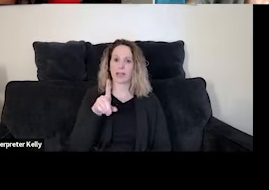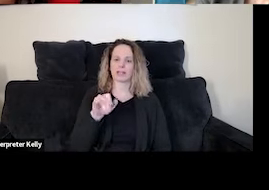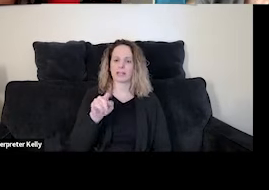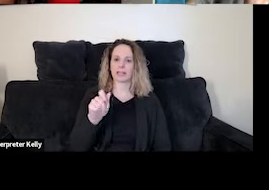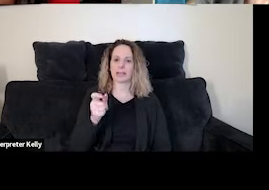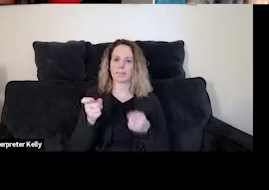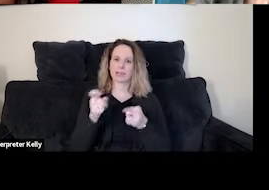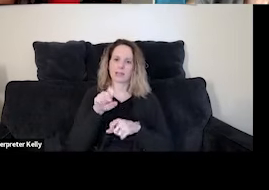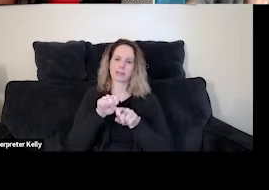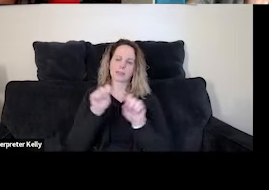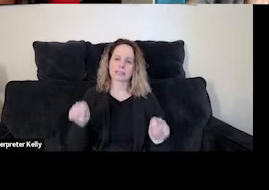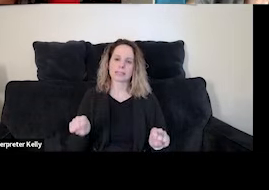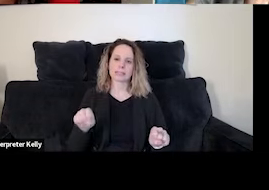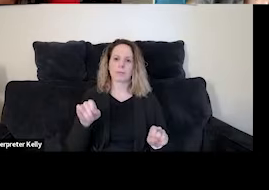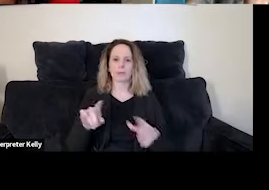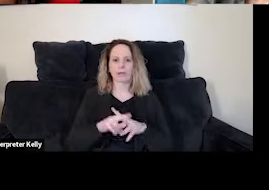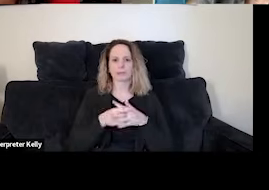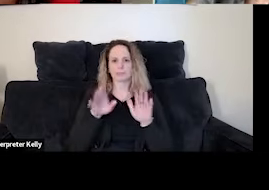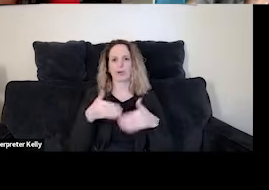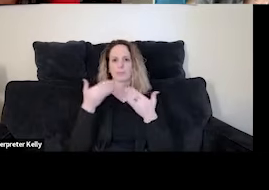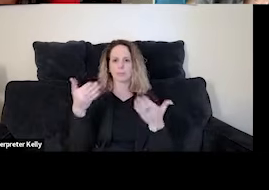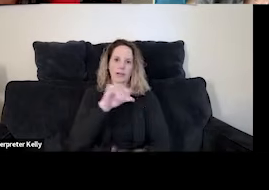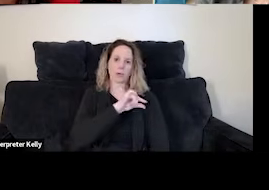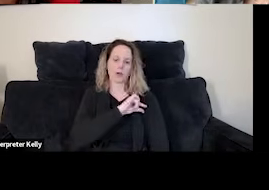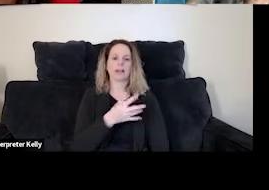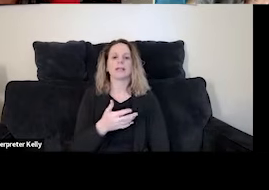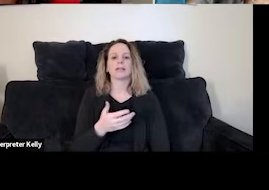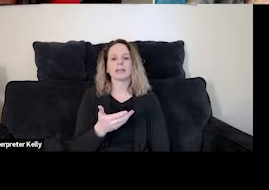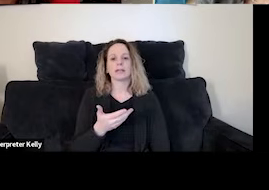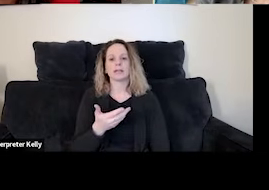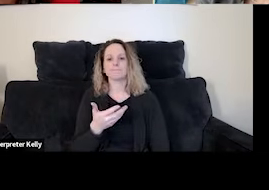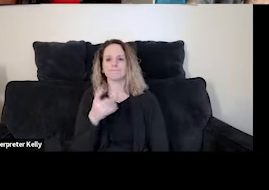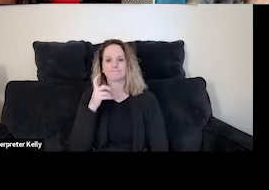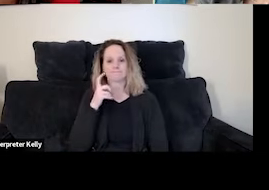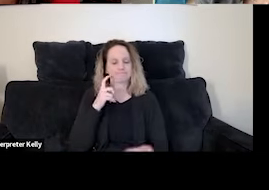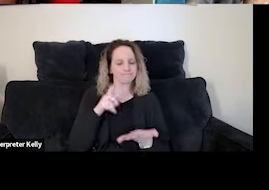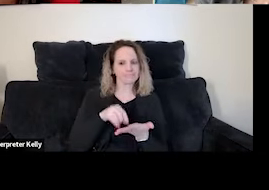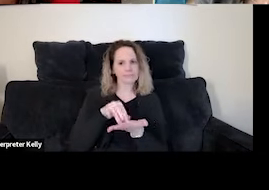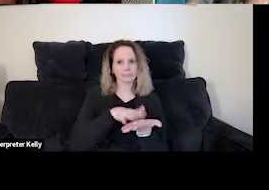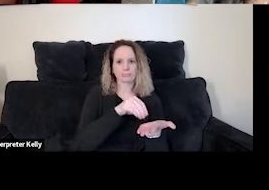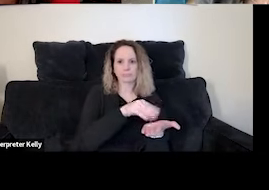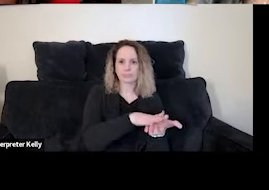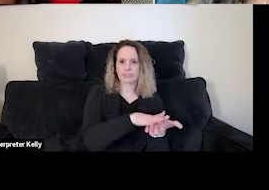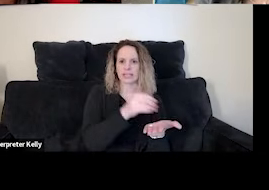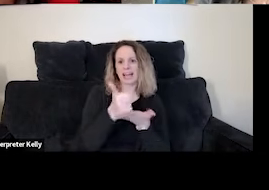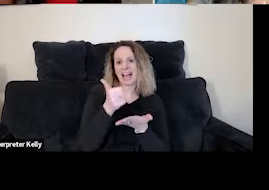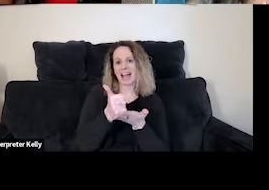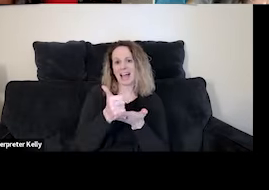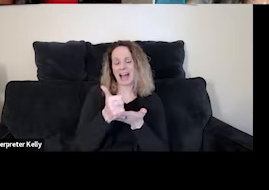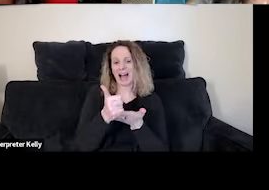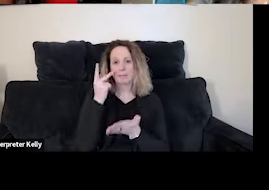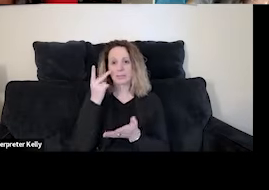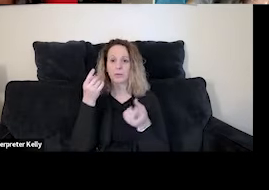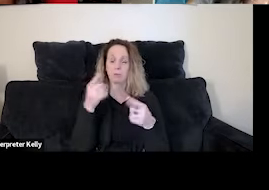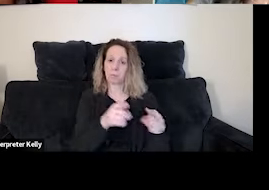system in place so that we can start to provide a quality tracking mechanism that helps us see what's